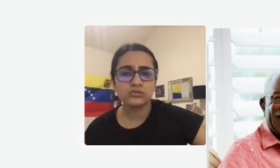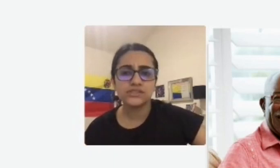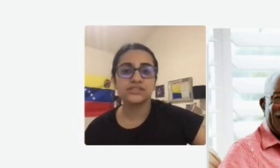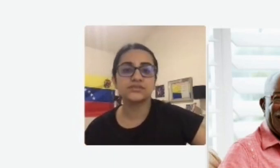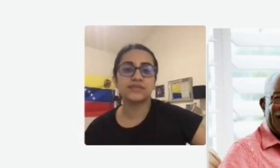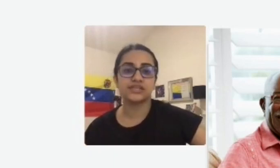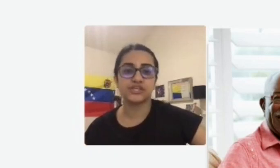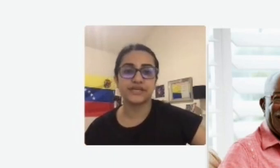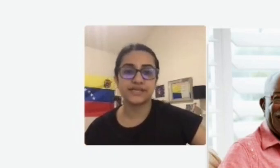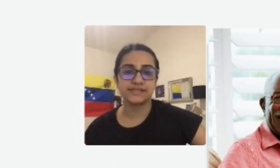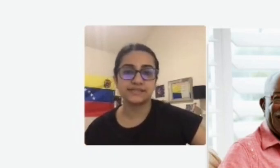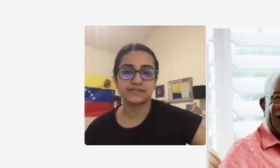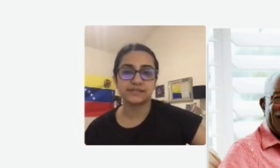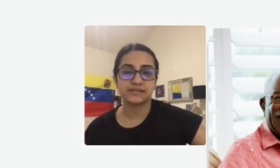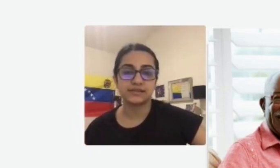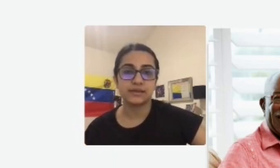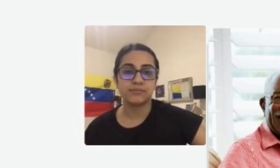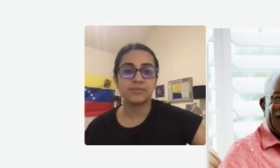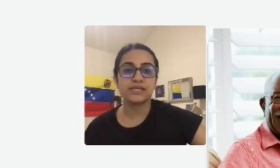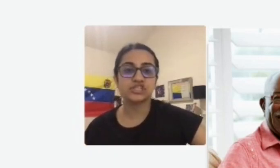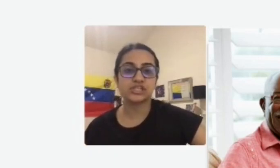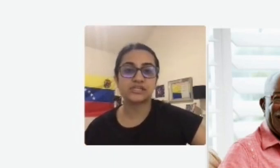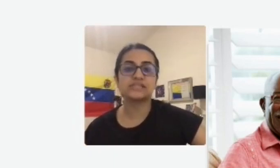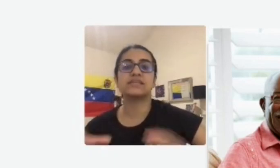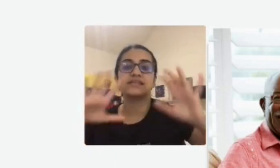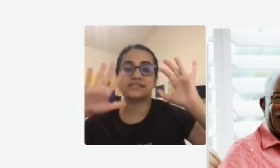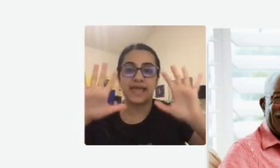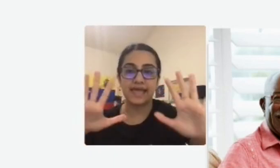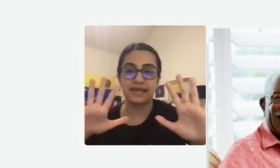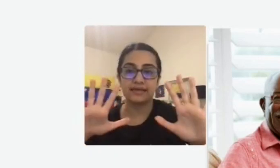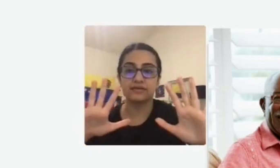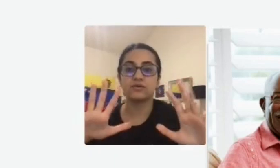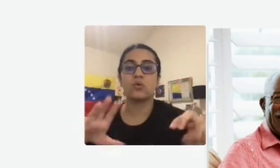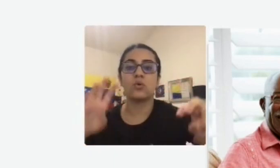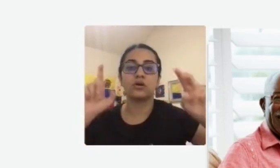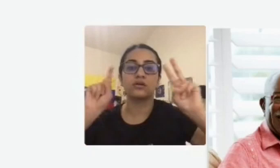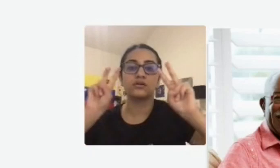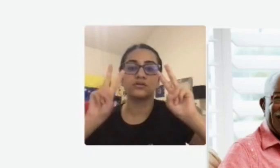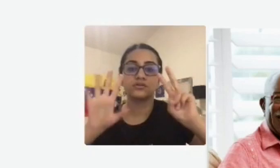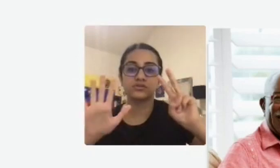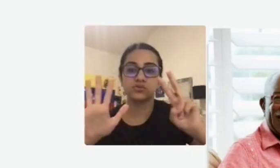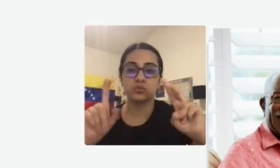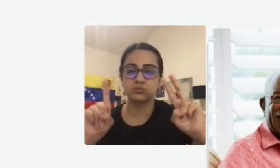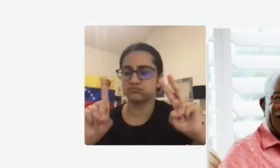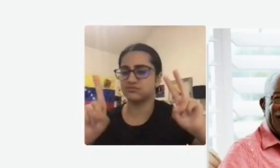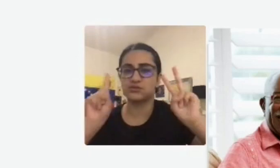How old do you think she is? Maybe she's 10 or